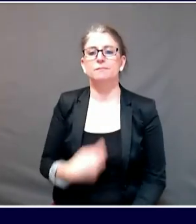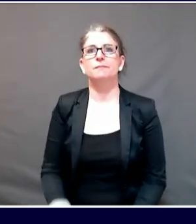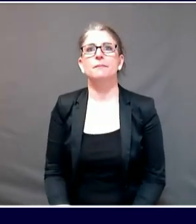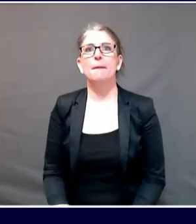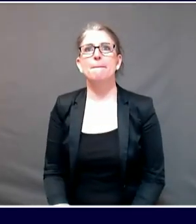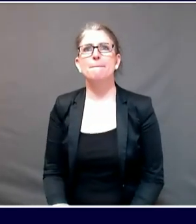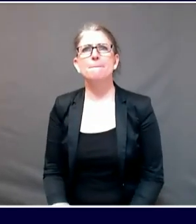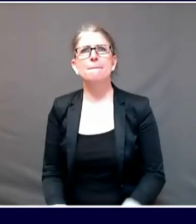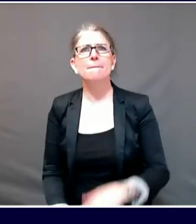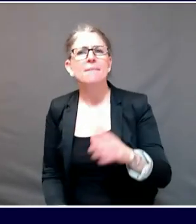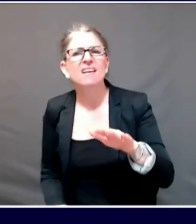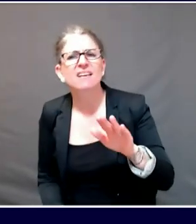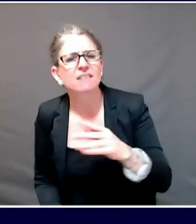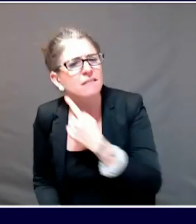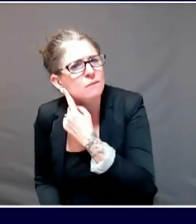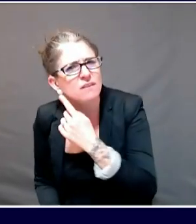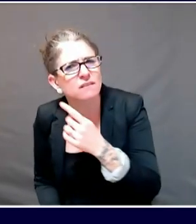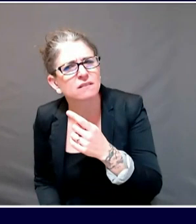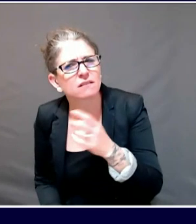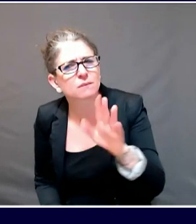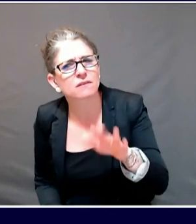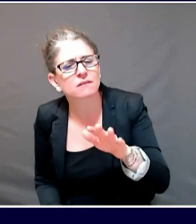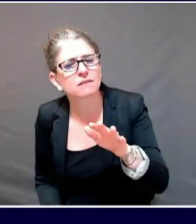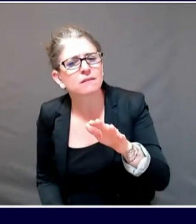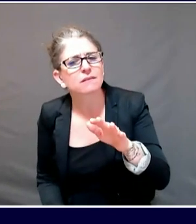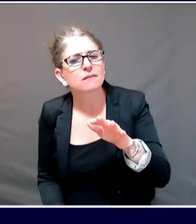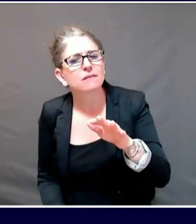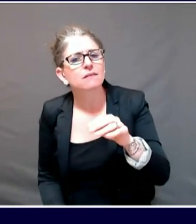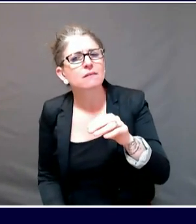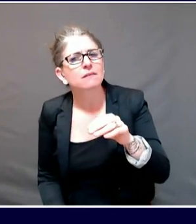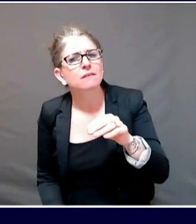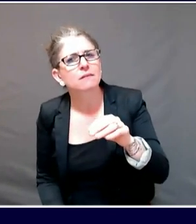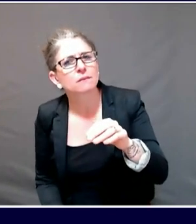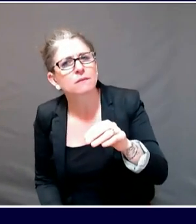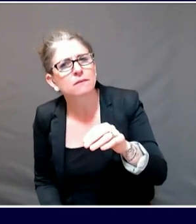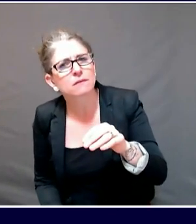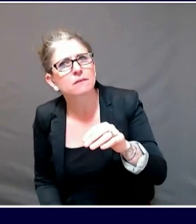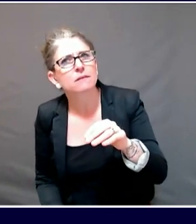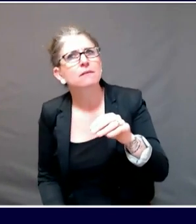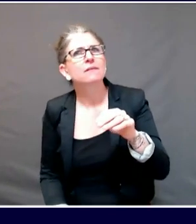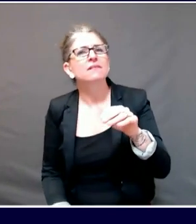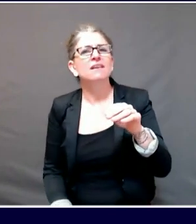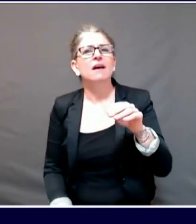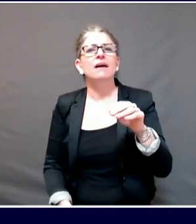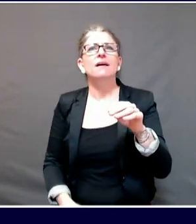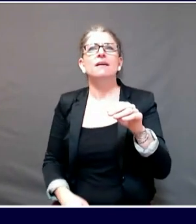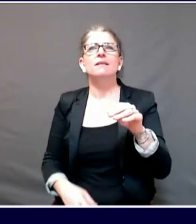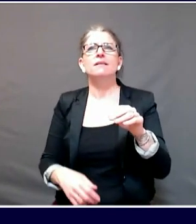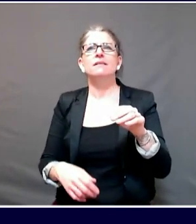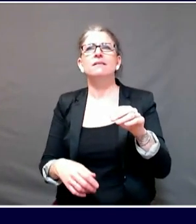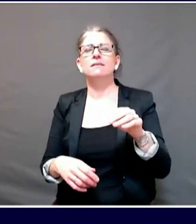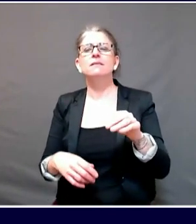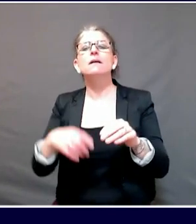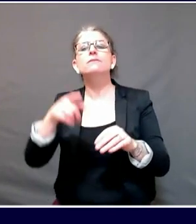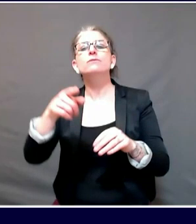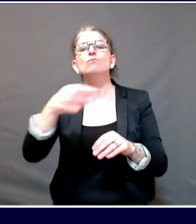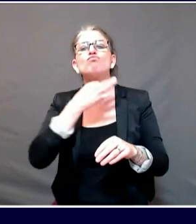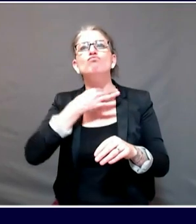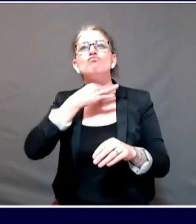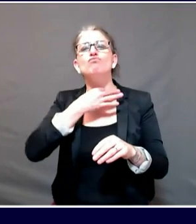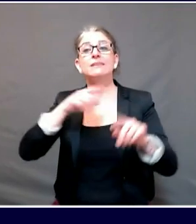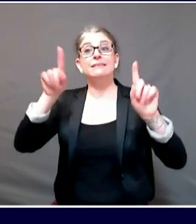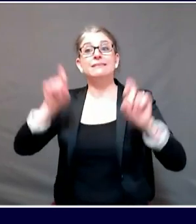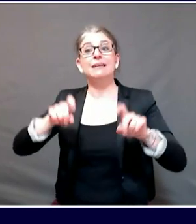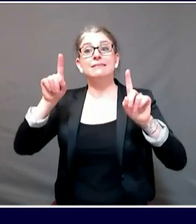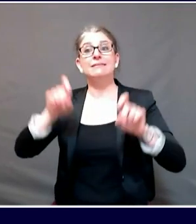being counted? Is that going to be a probable case in the numbers? And then the PCR test is the confirmed cases? That